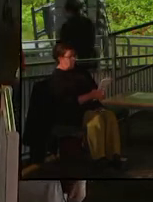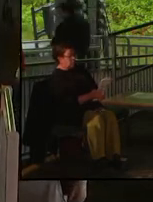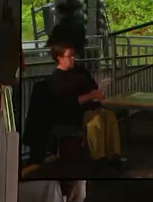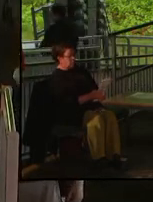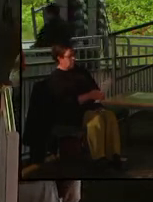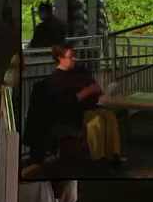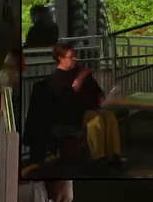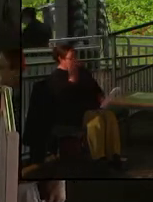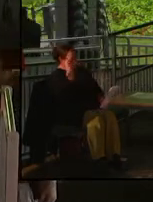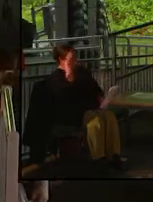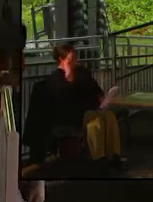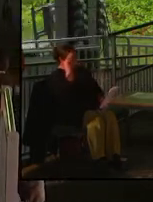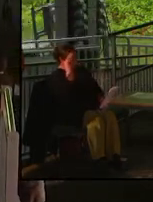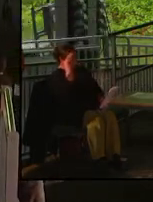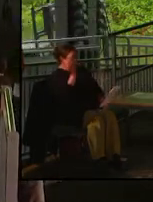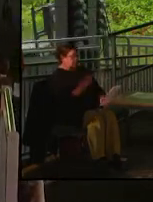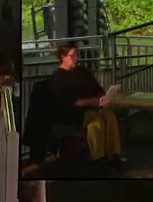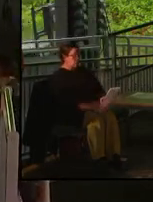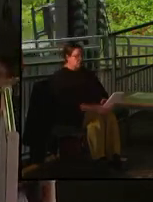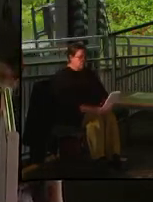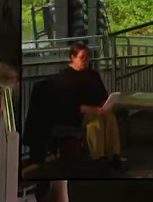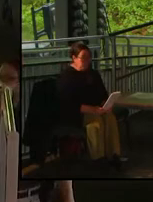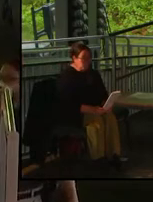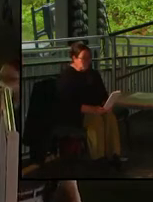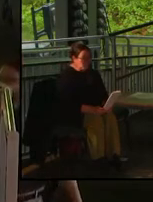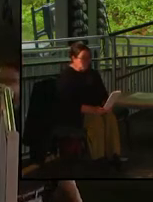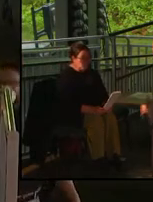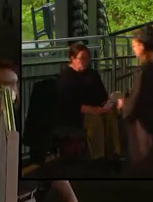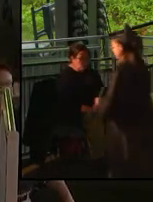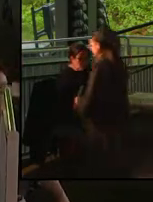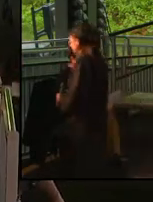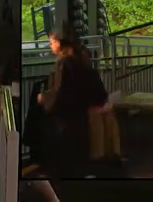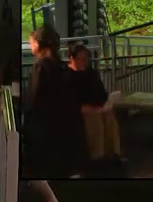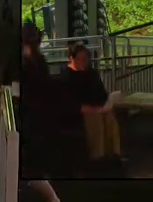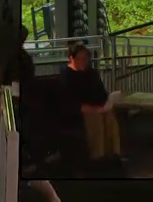Colin Michael DeCosta.